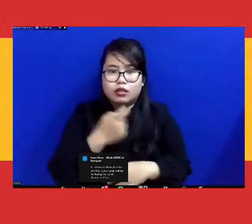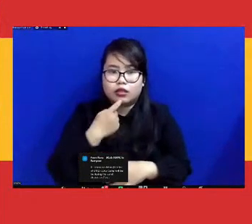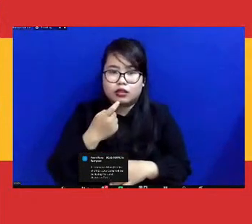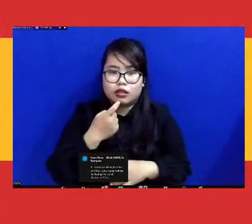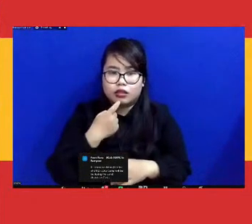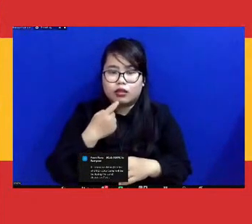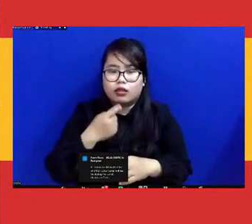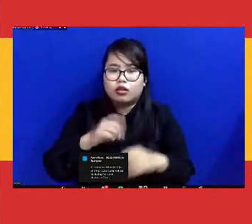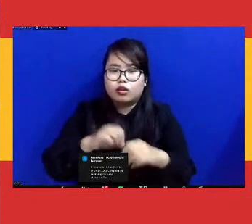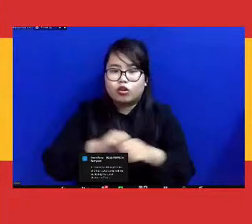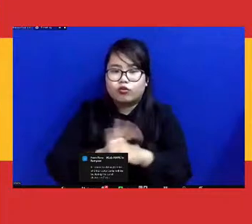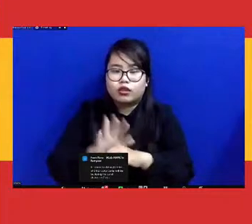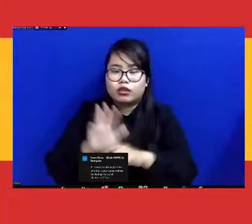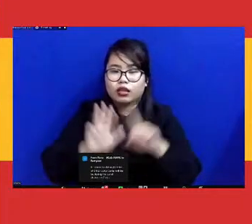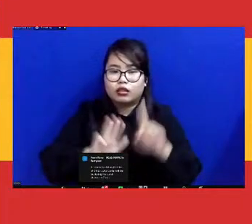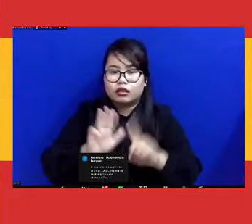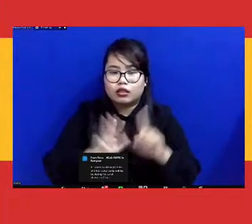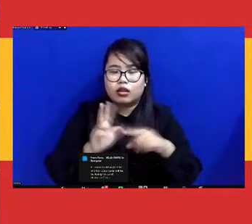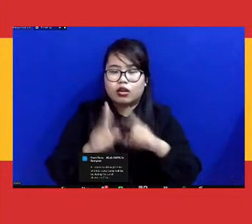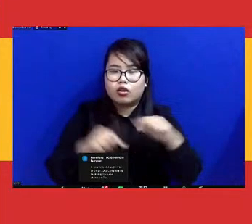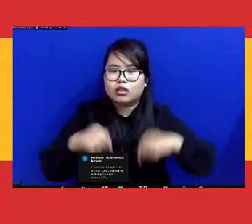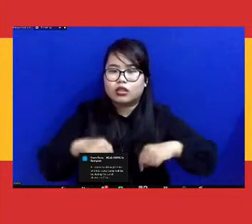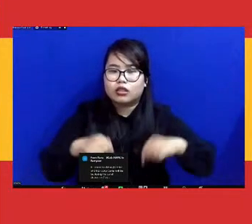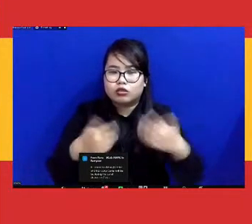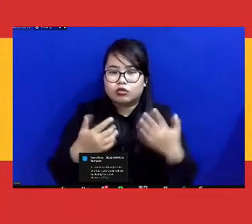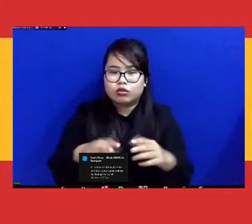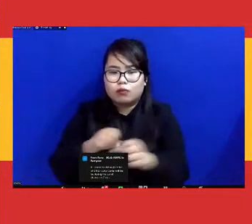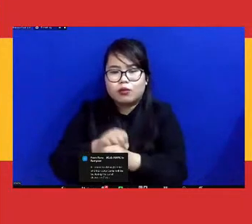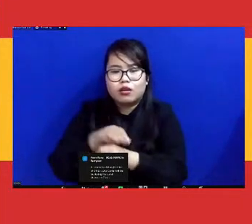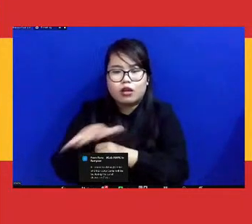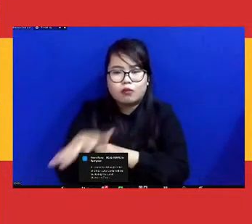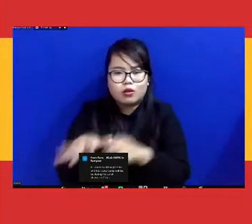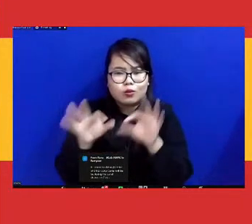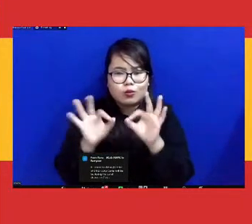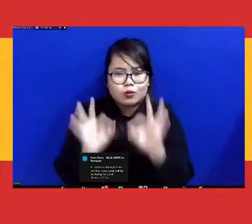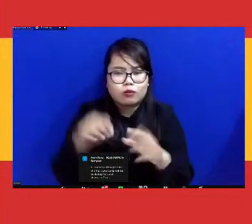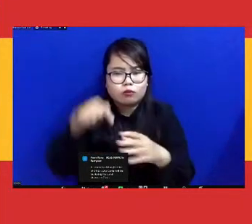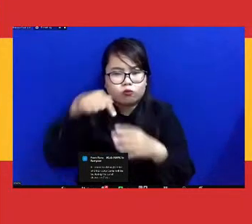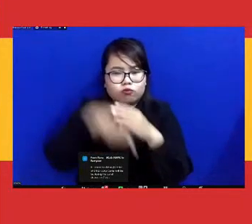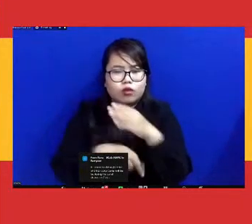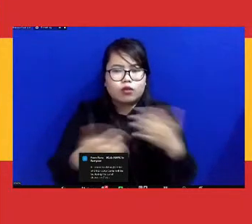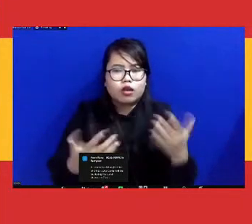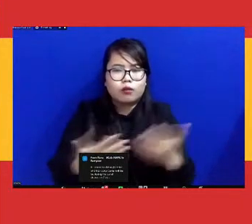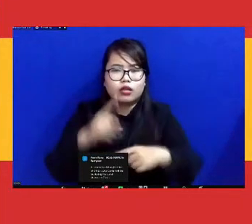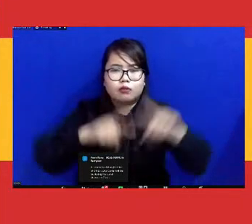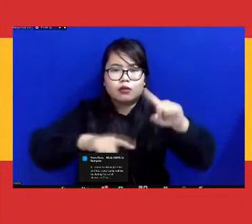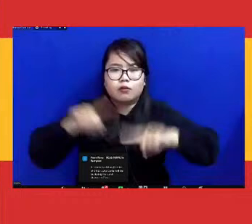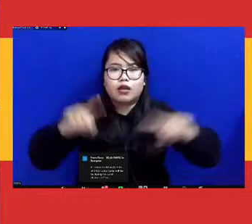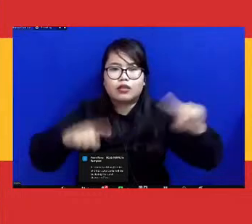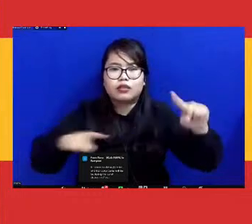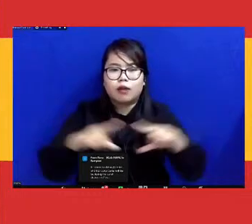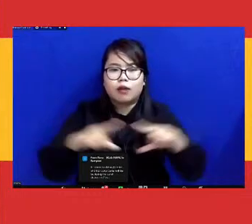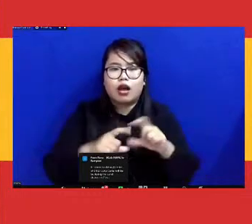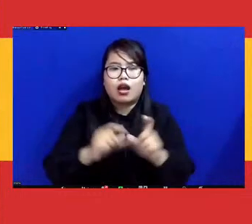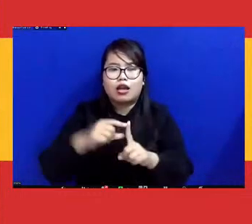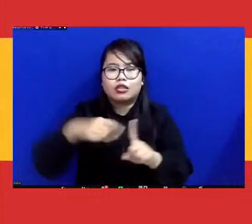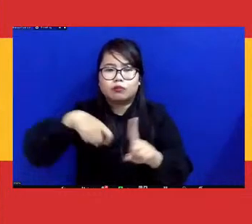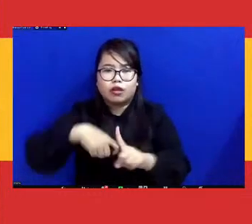climate change have impacted significantly to us in many aspects, especially on politics, social, and